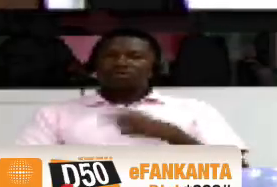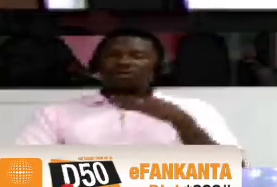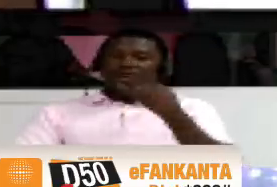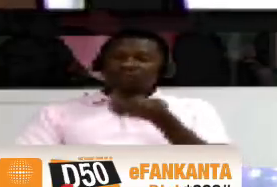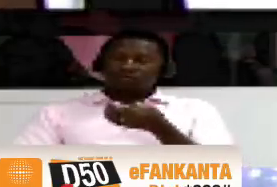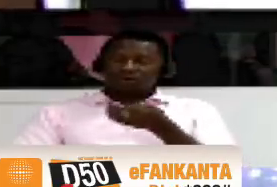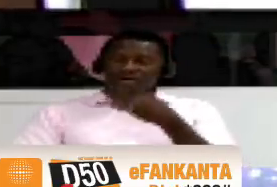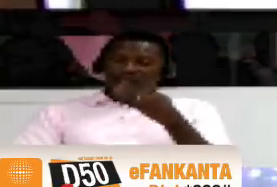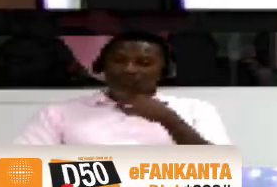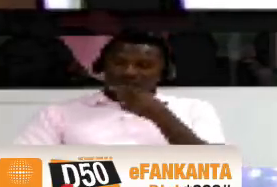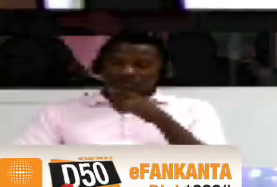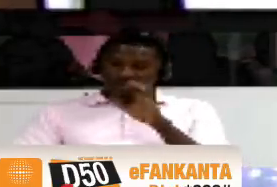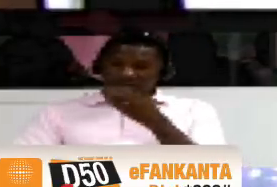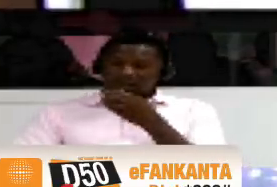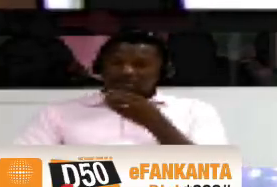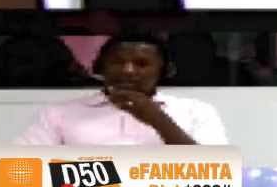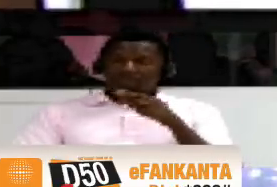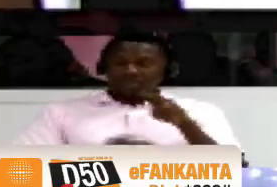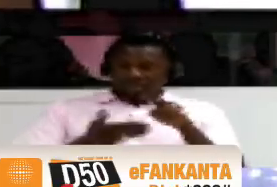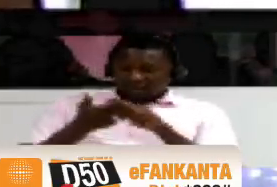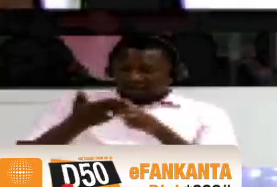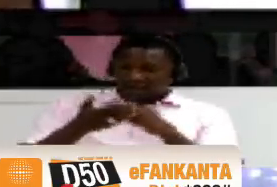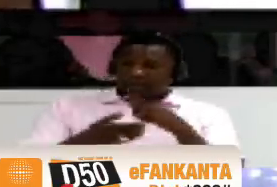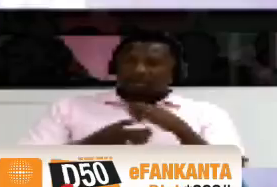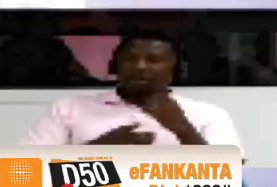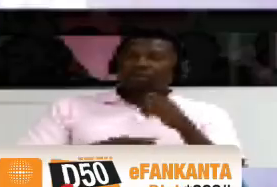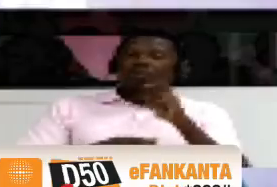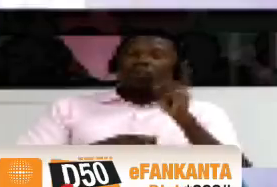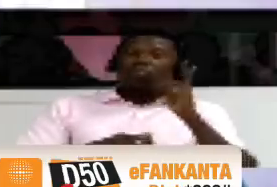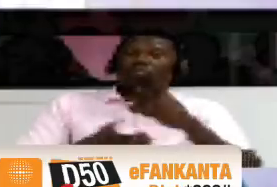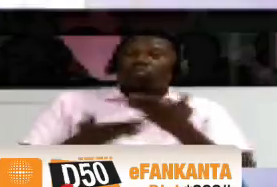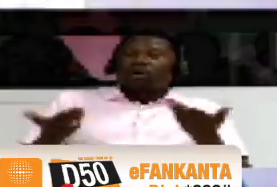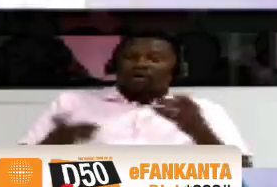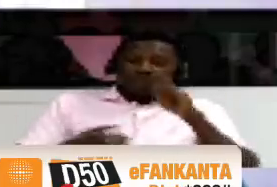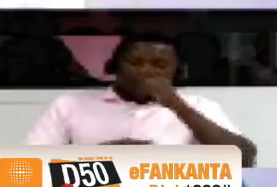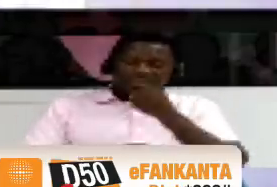portion that says the cause of death.